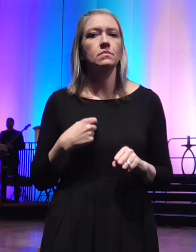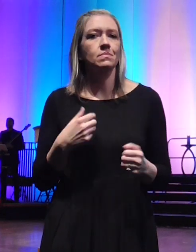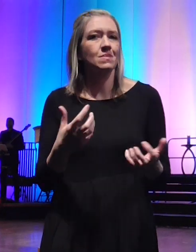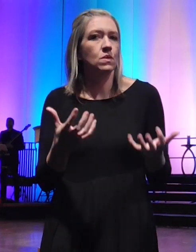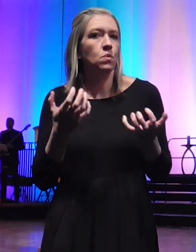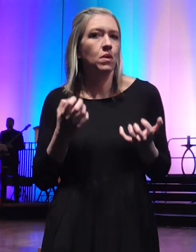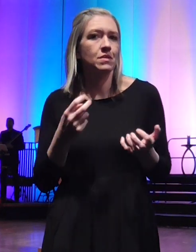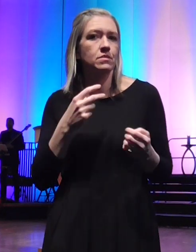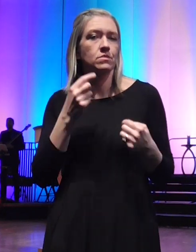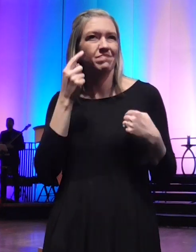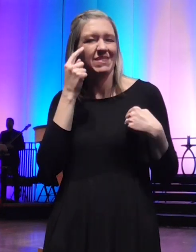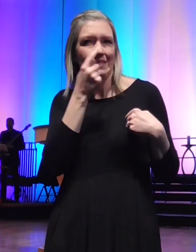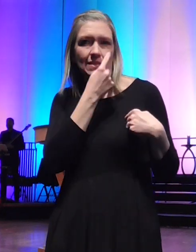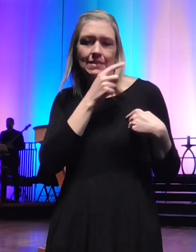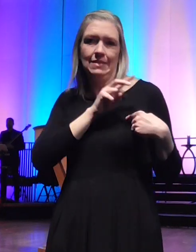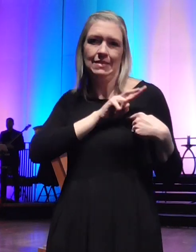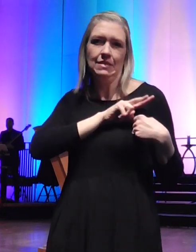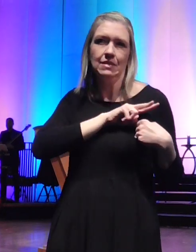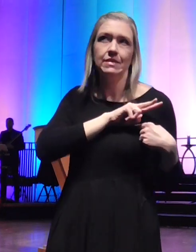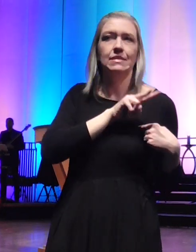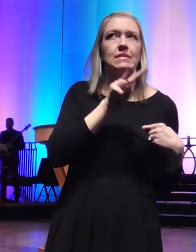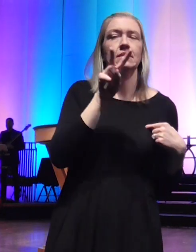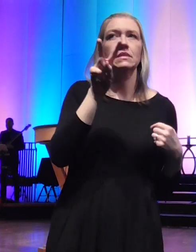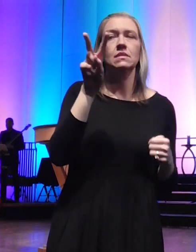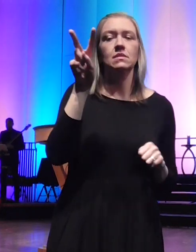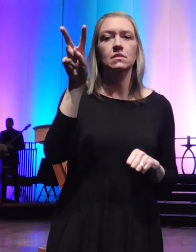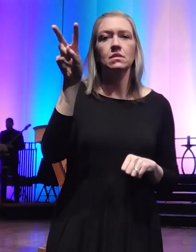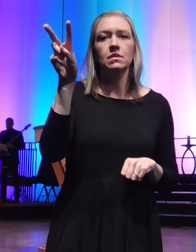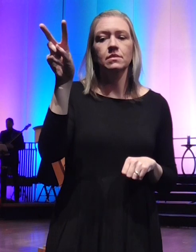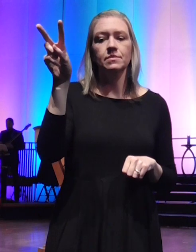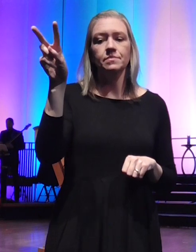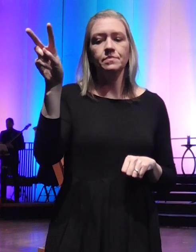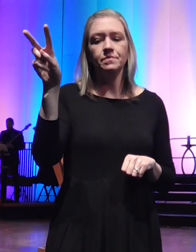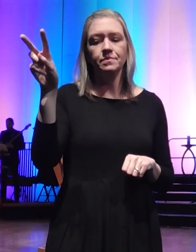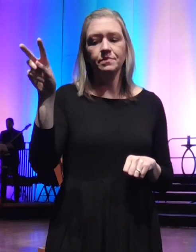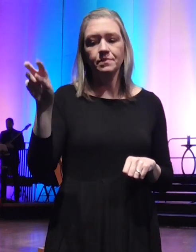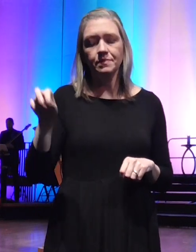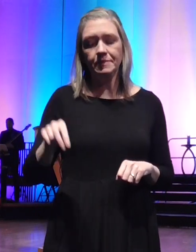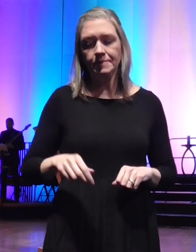I want to see you.